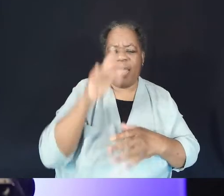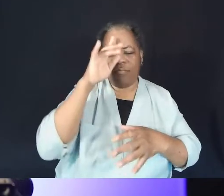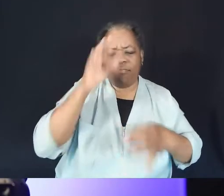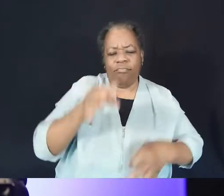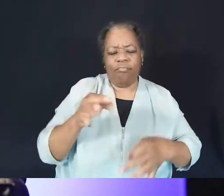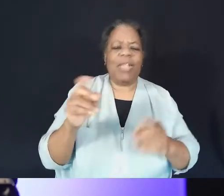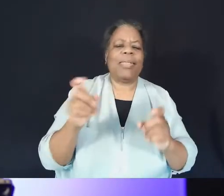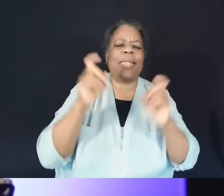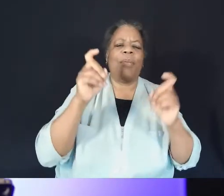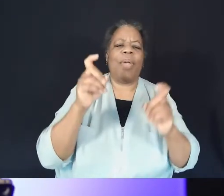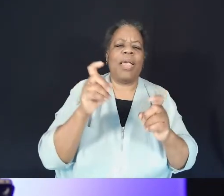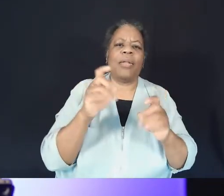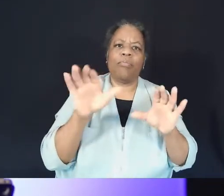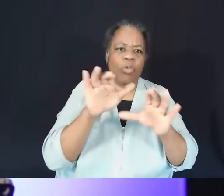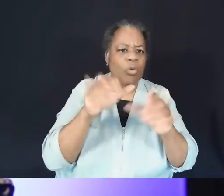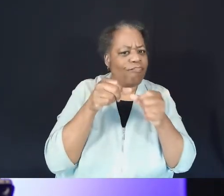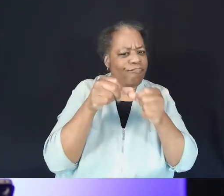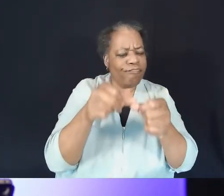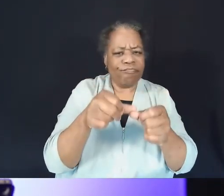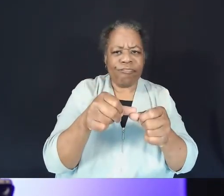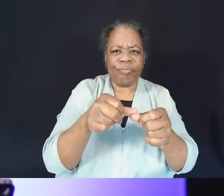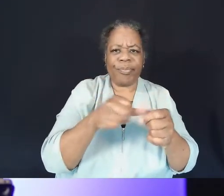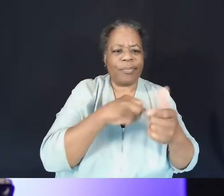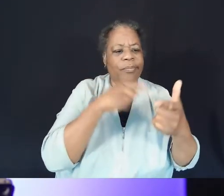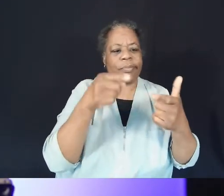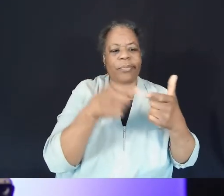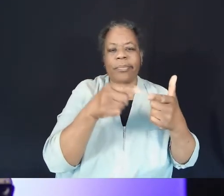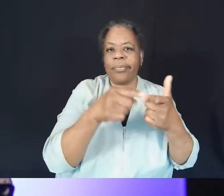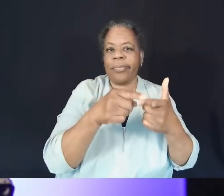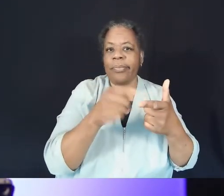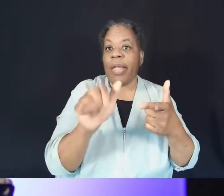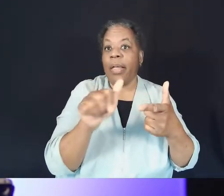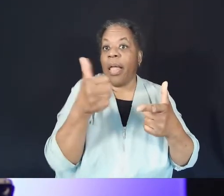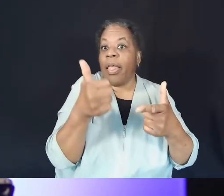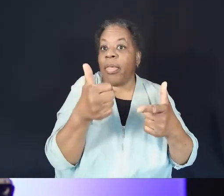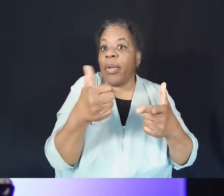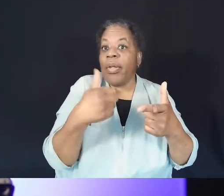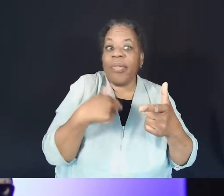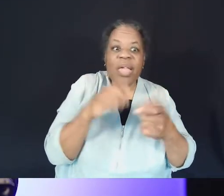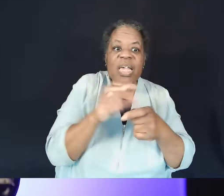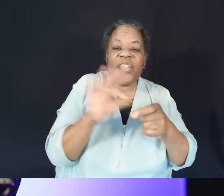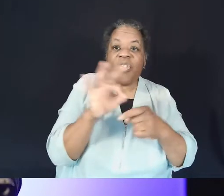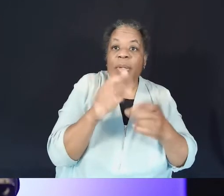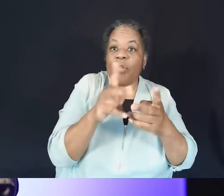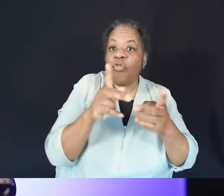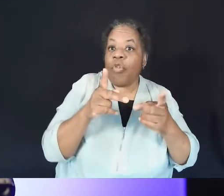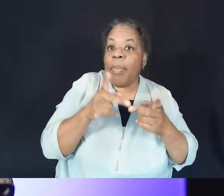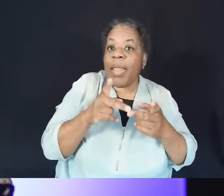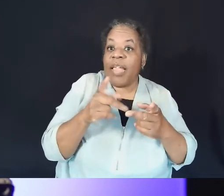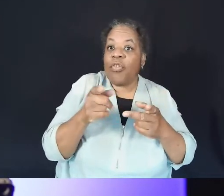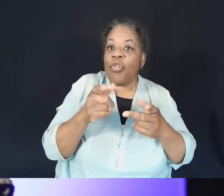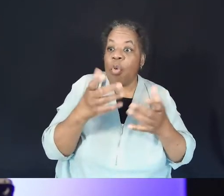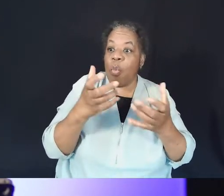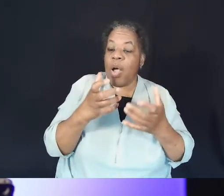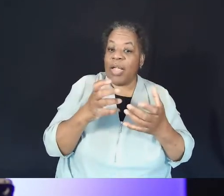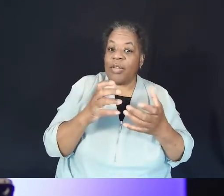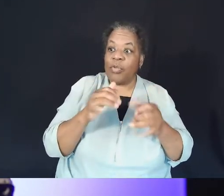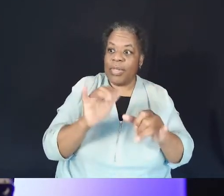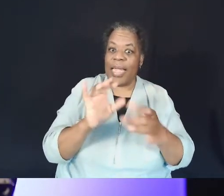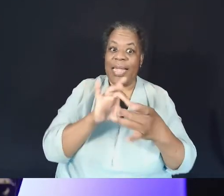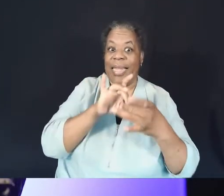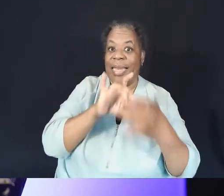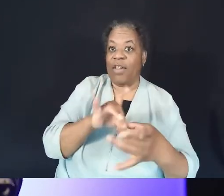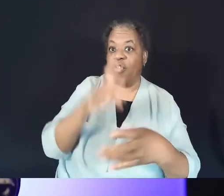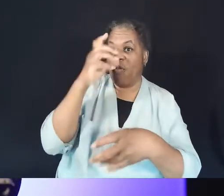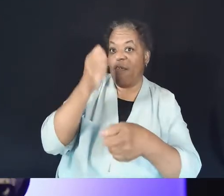keep doing what you're doing. For some of you, it's because you're in a spiritual place where you want to stay connected to your faith, but